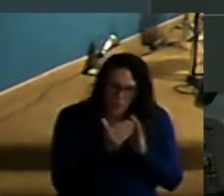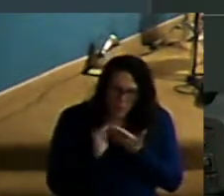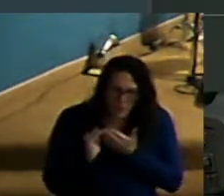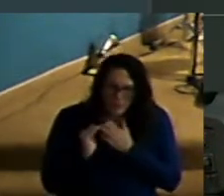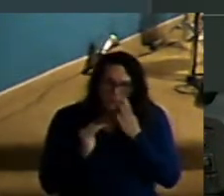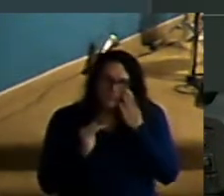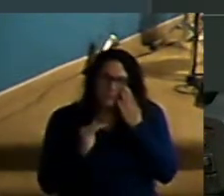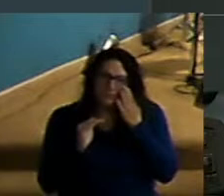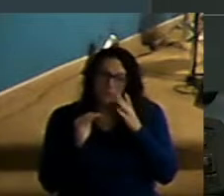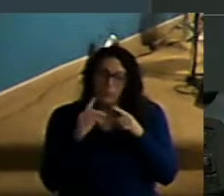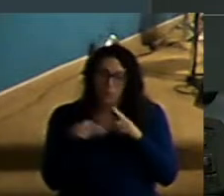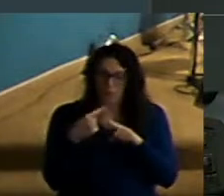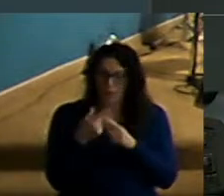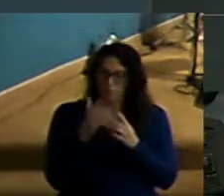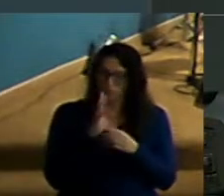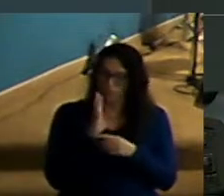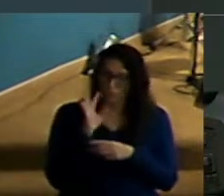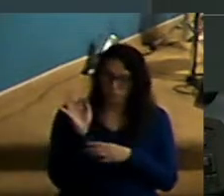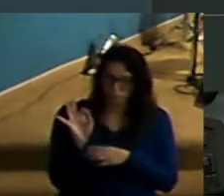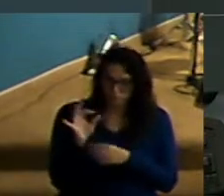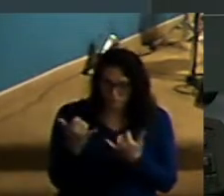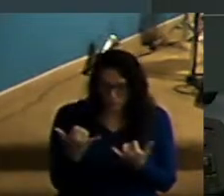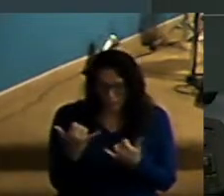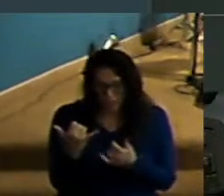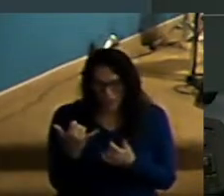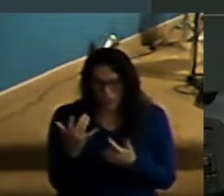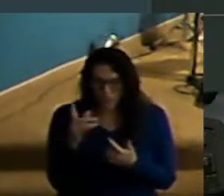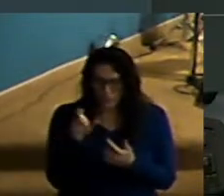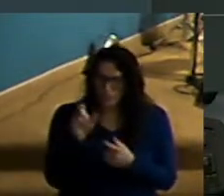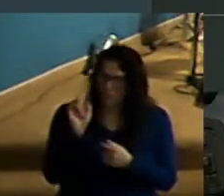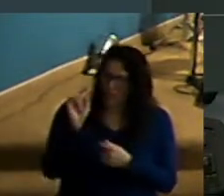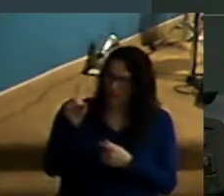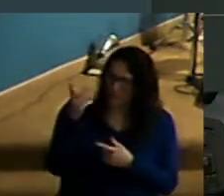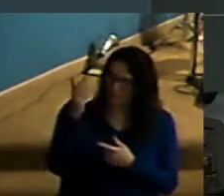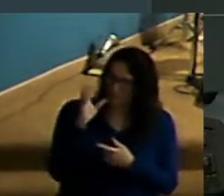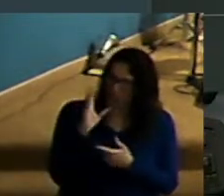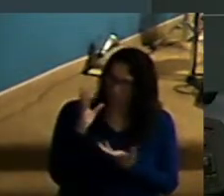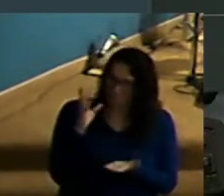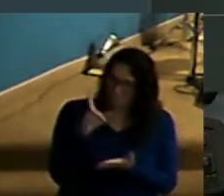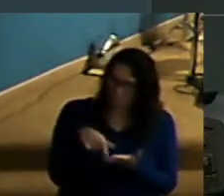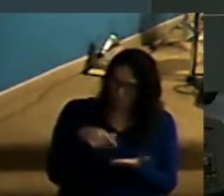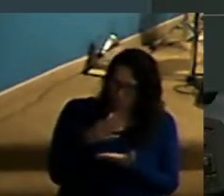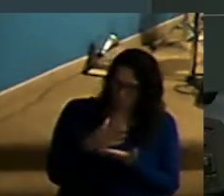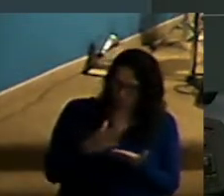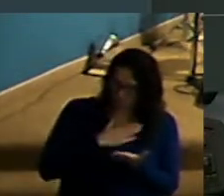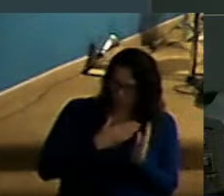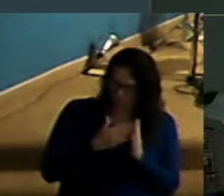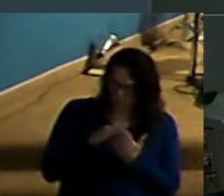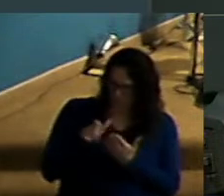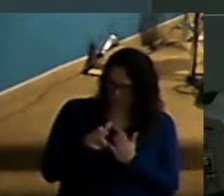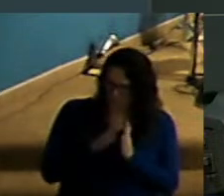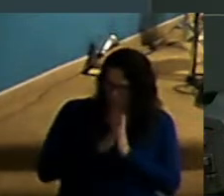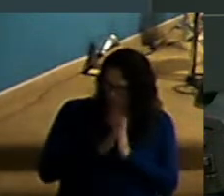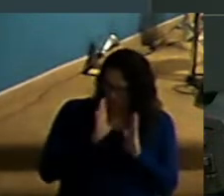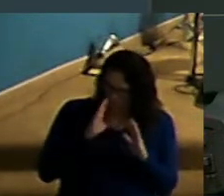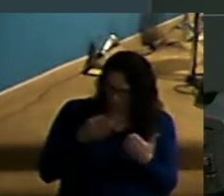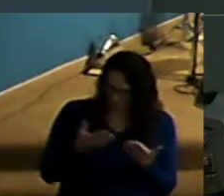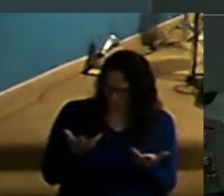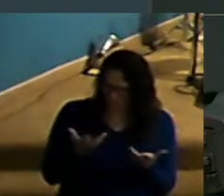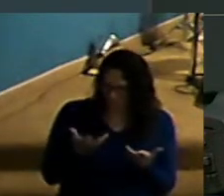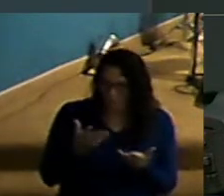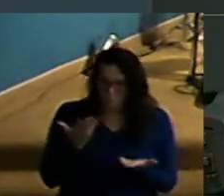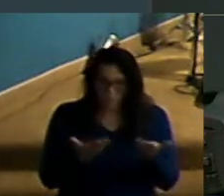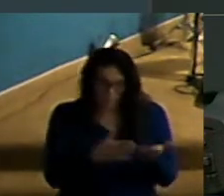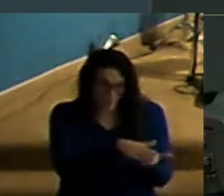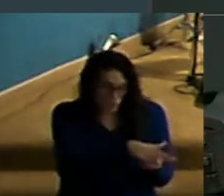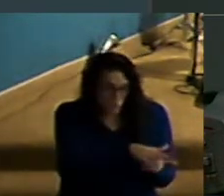this sermon today, just ask God, what part of my community do you want me to be praying about? You know,